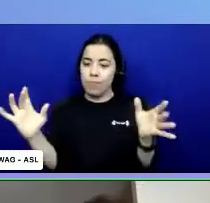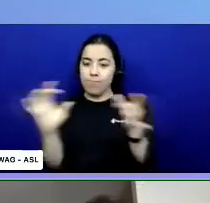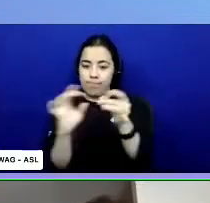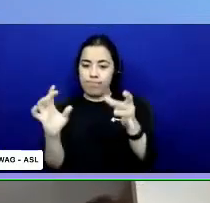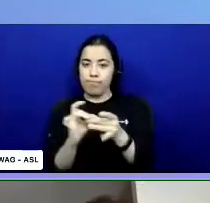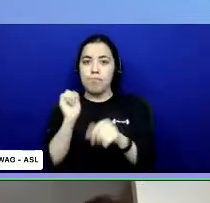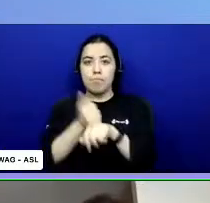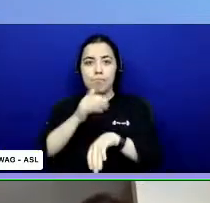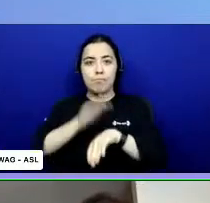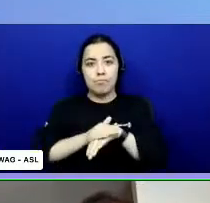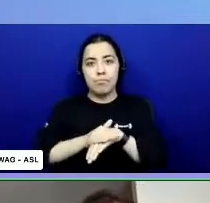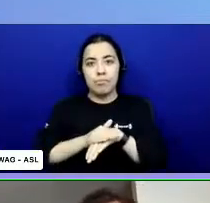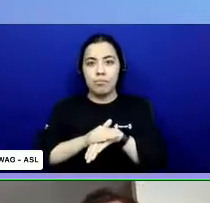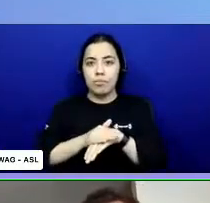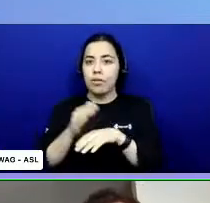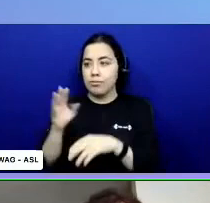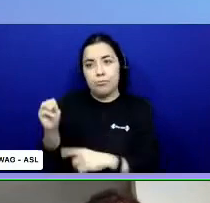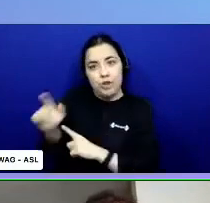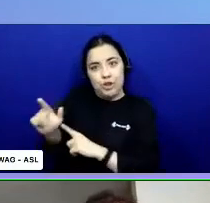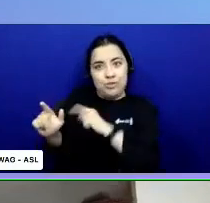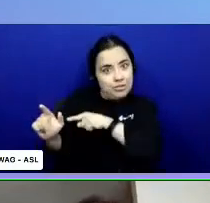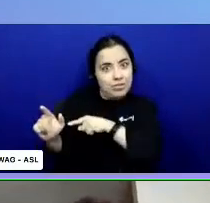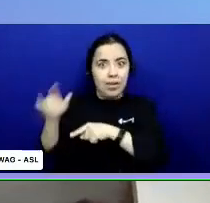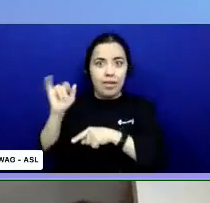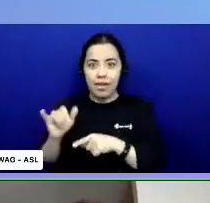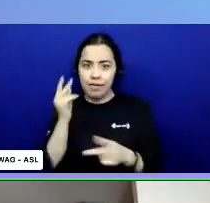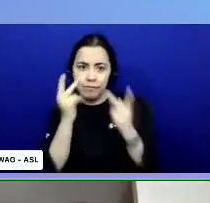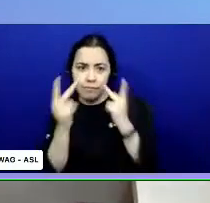on using machine learning, based on a visual